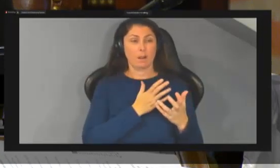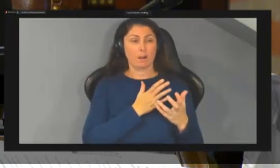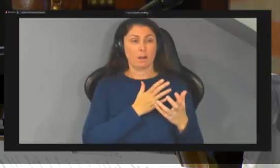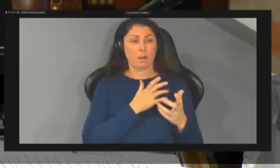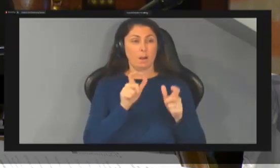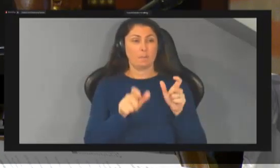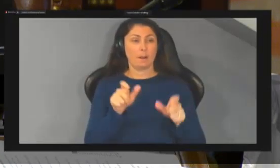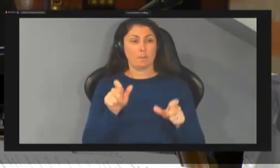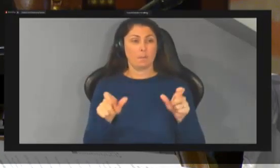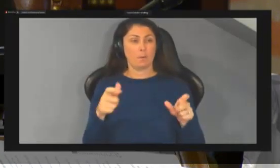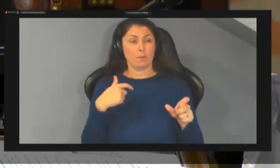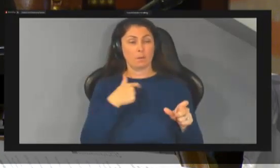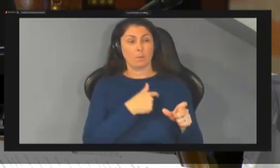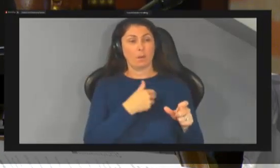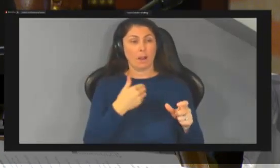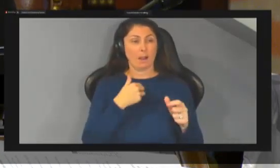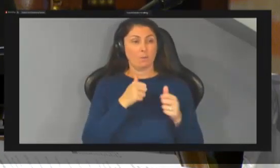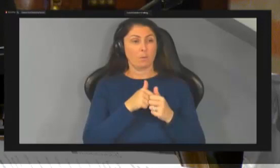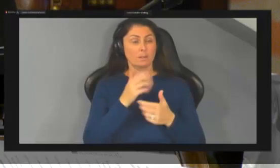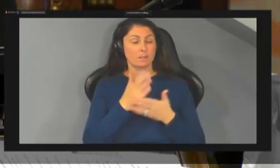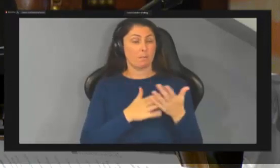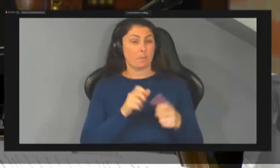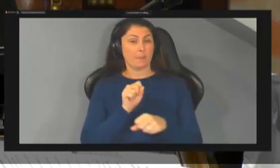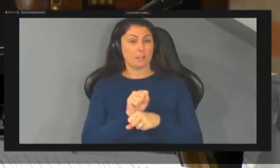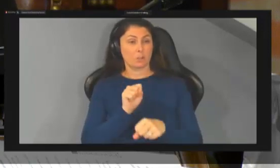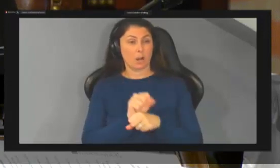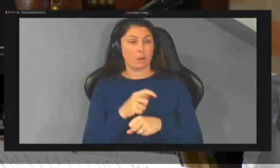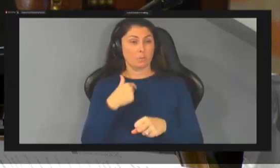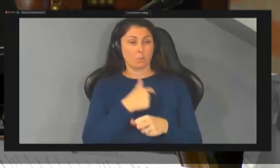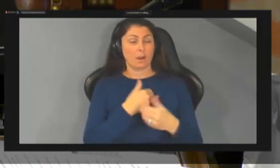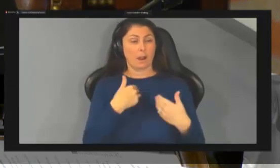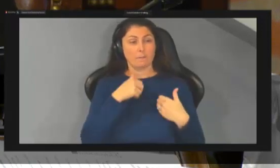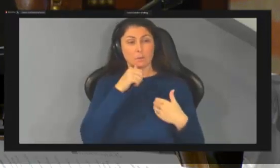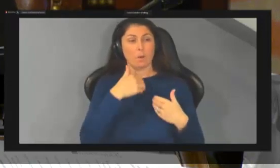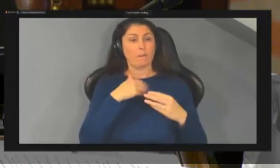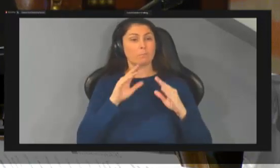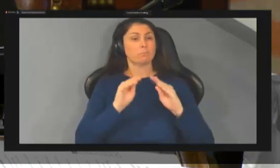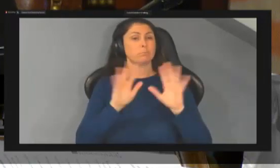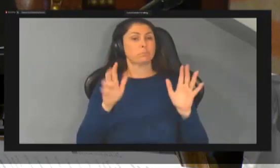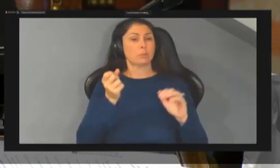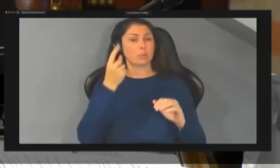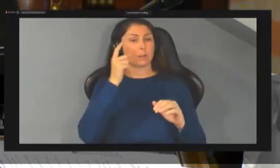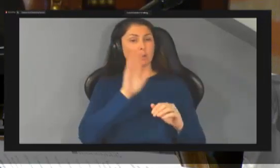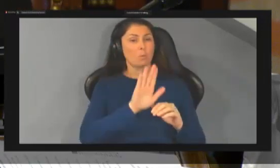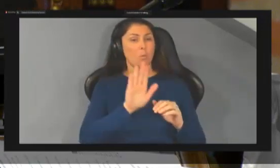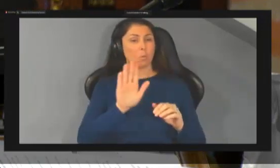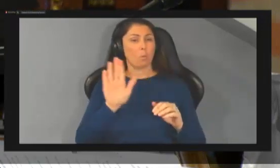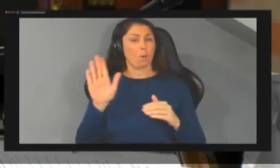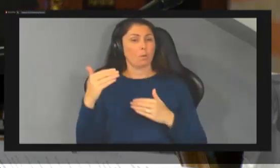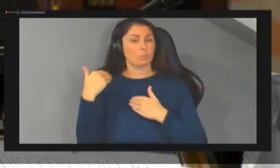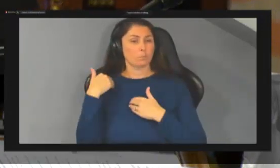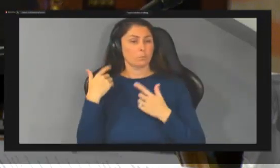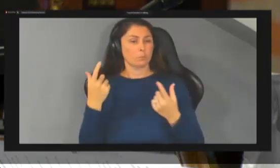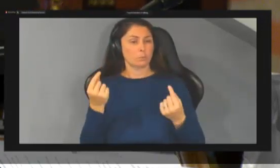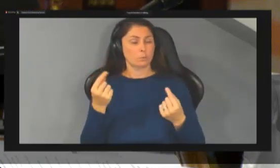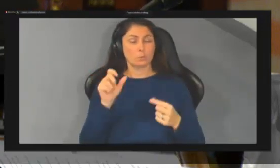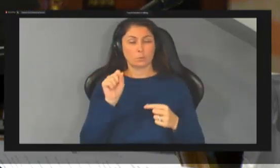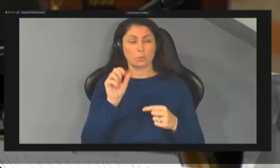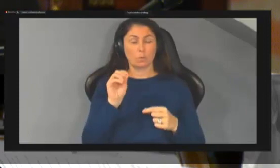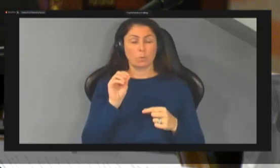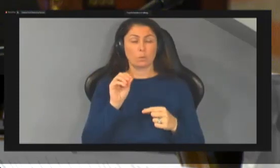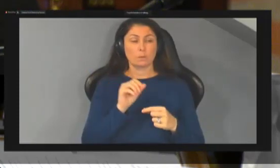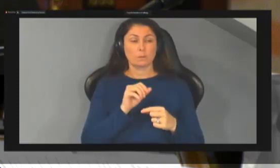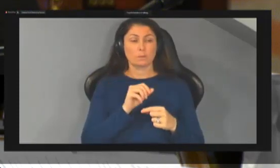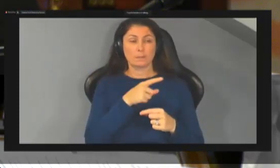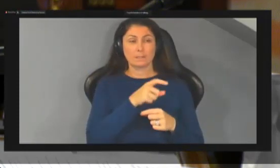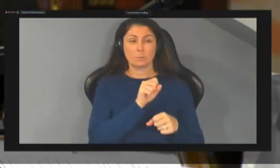that we have with some of the jobs that we have that we don't have clear understanding of what people's titles and roles are and what they do. And so he's